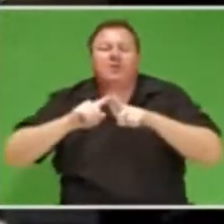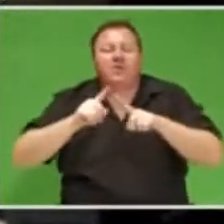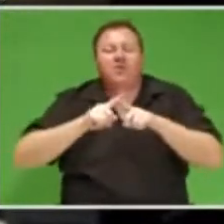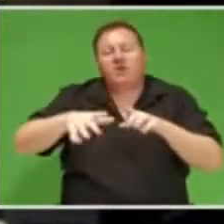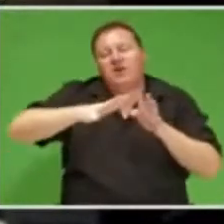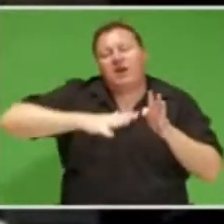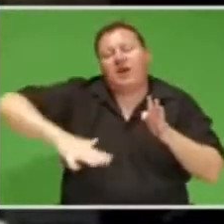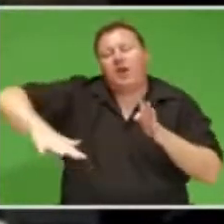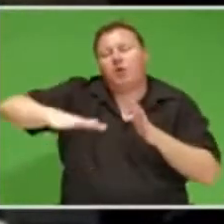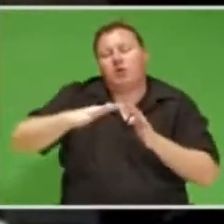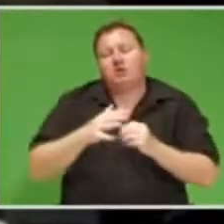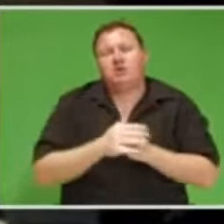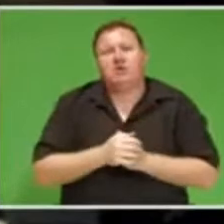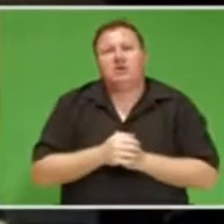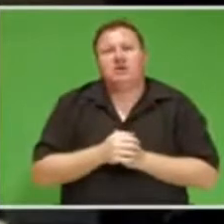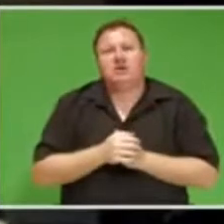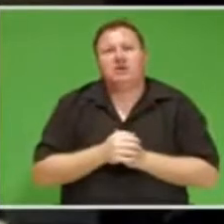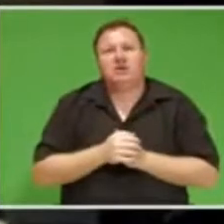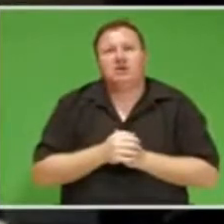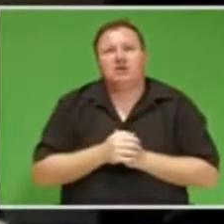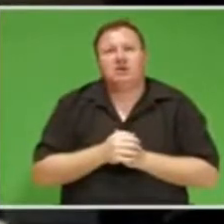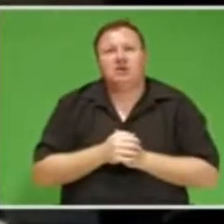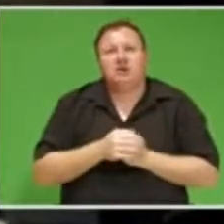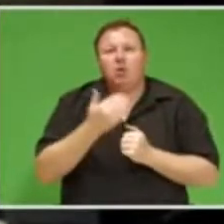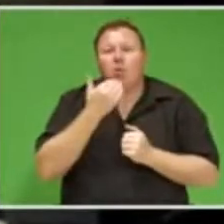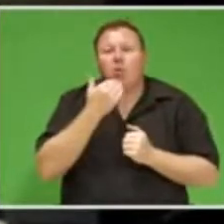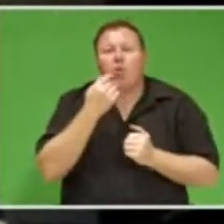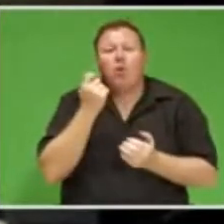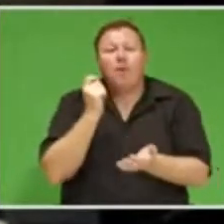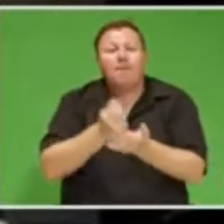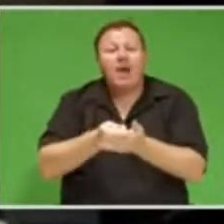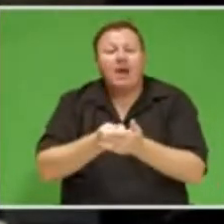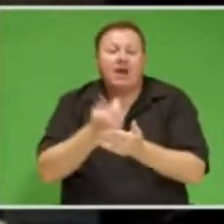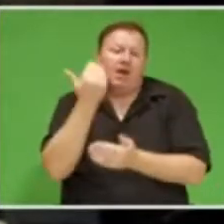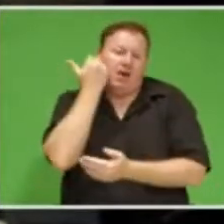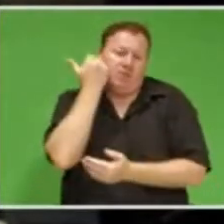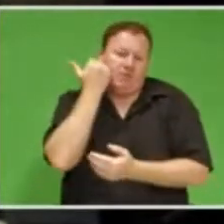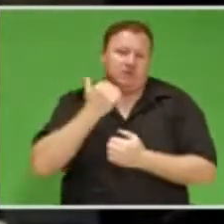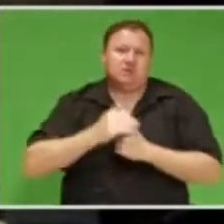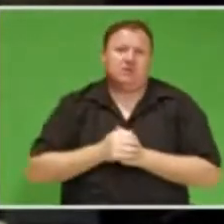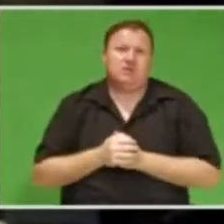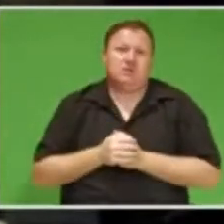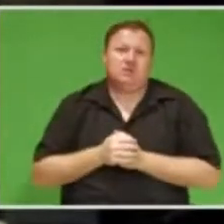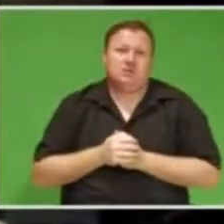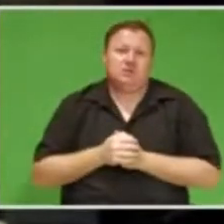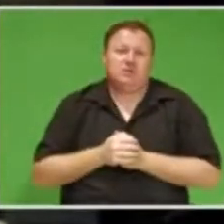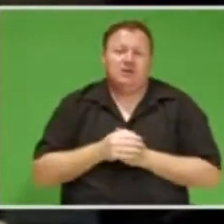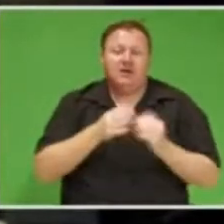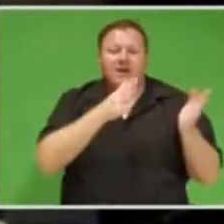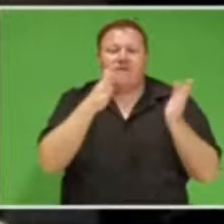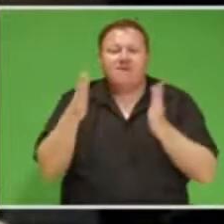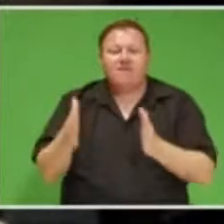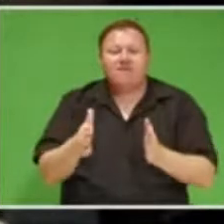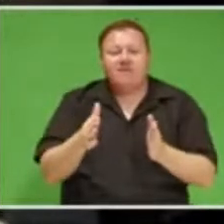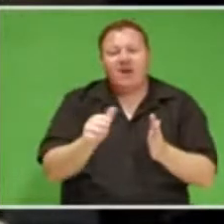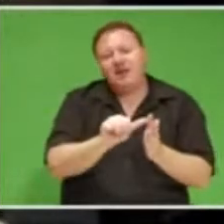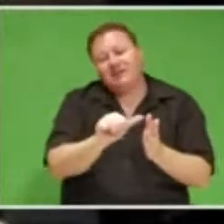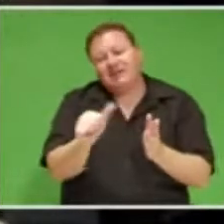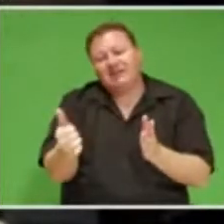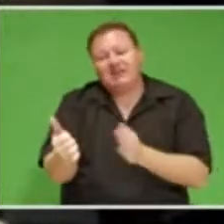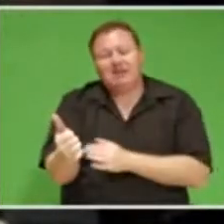surrounding communities, will be financed by government. The next phase to